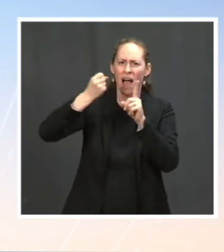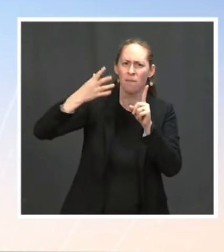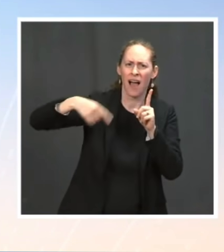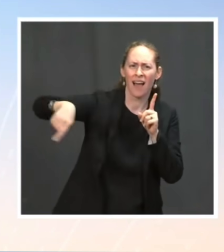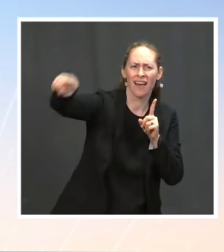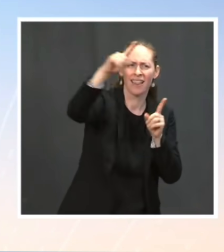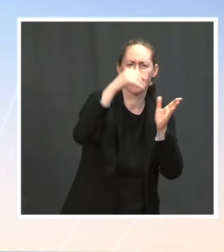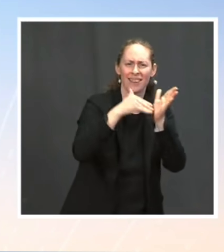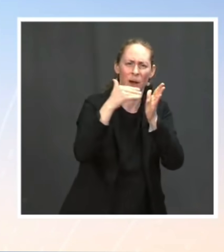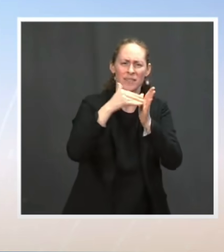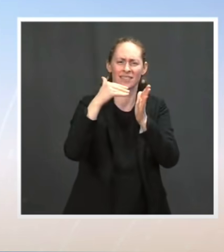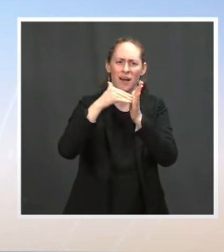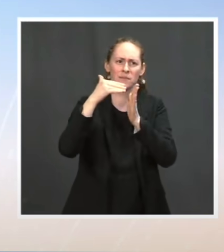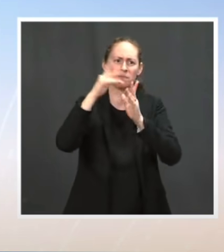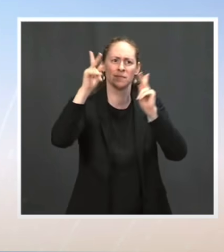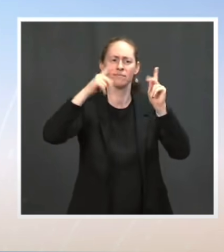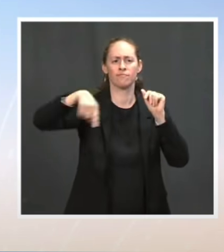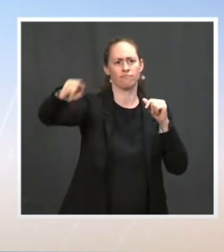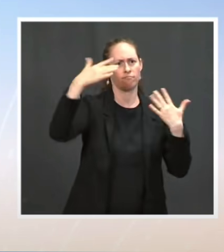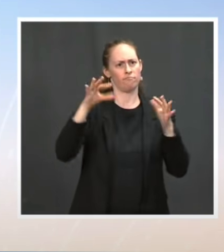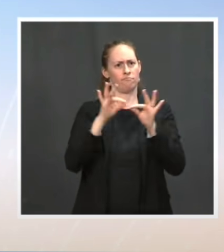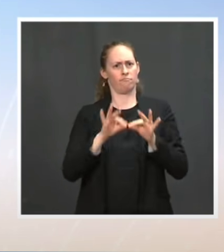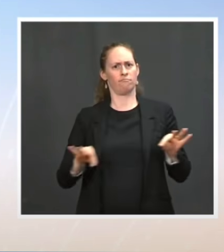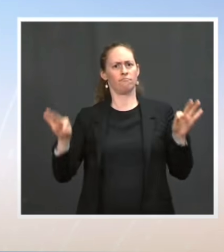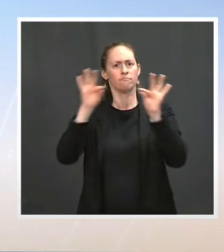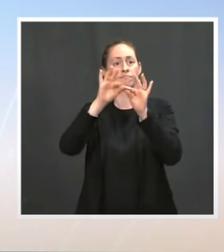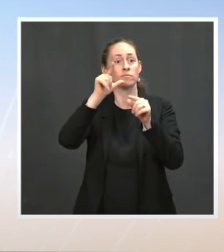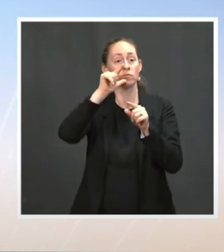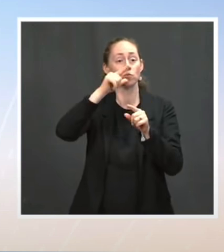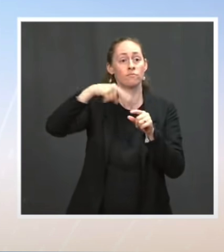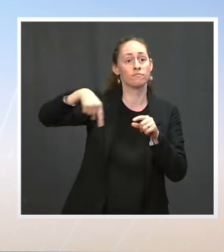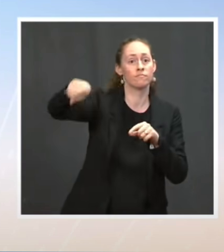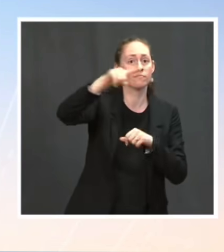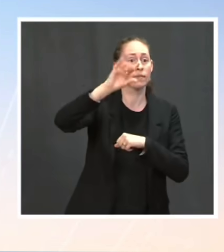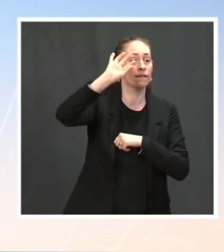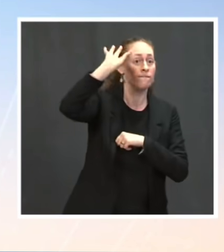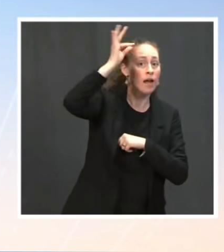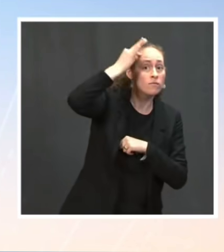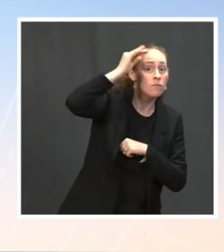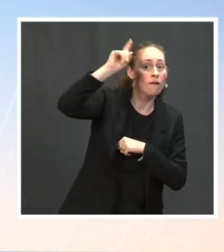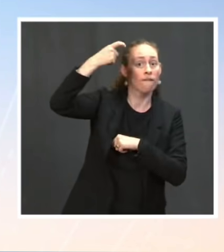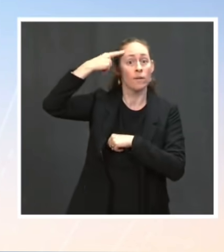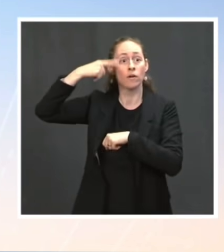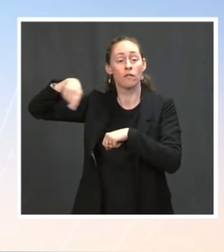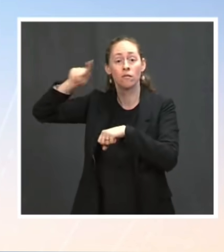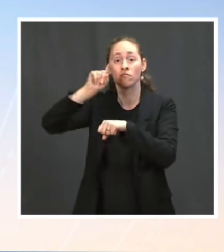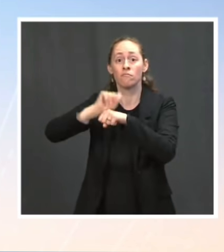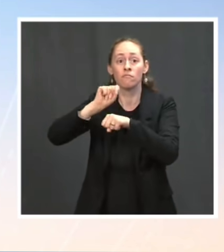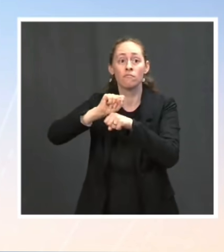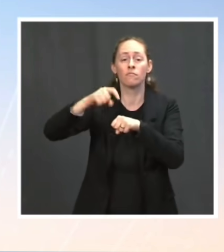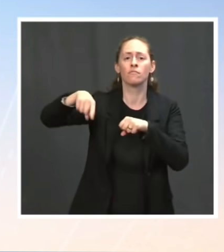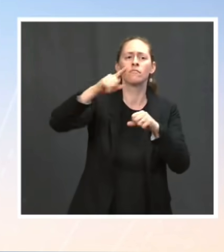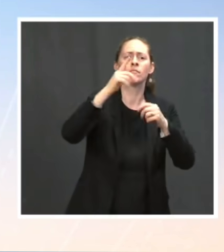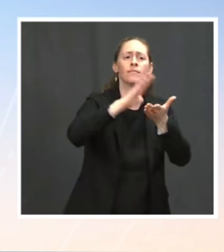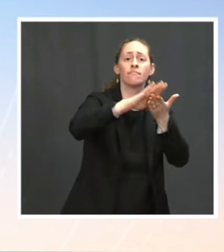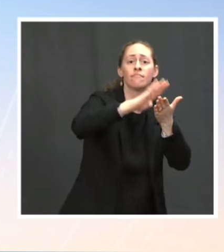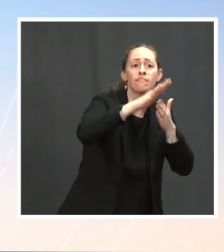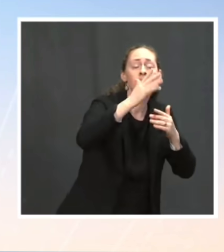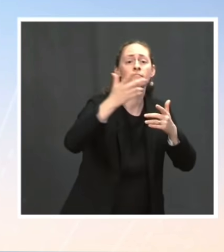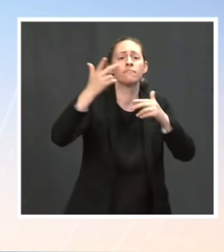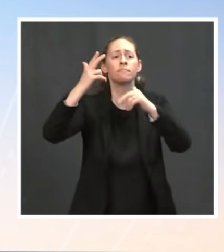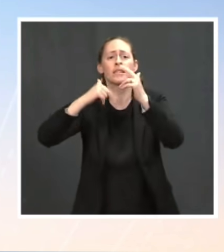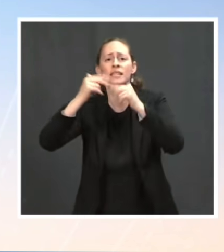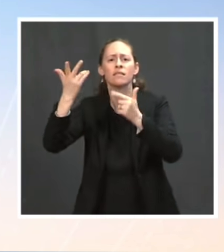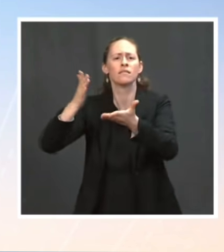federal government, from cleaning professionals and maintenance workers to nursing assistants who care for the nation's veterans to cafeteria and other food service